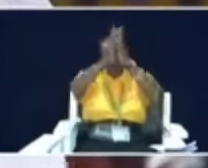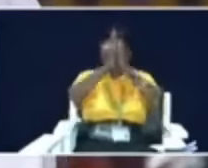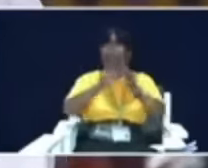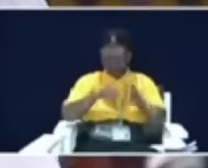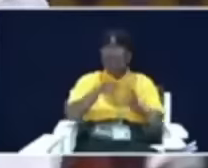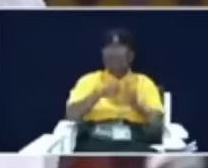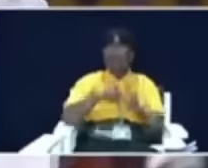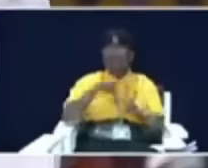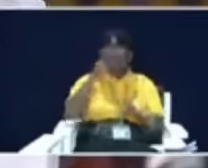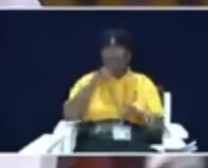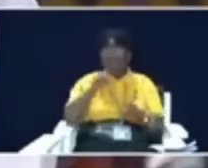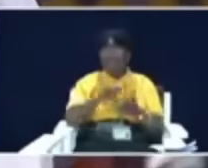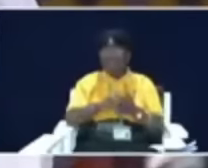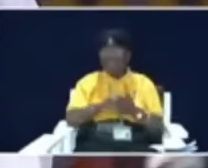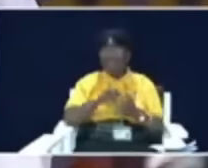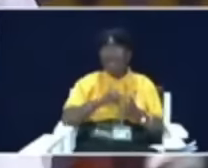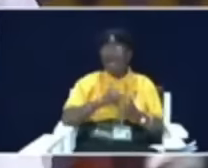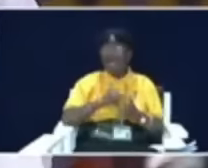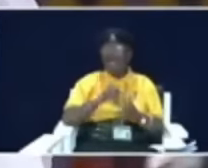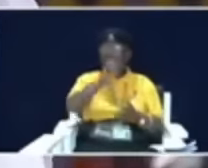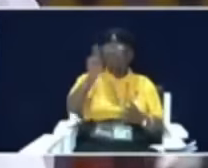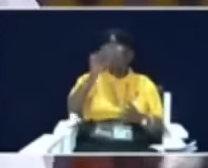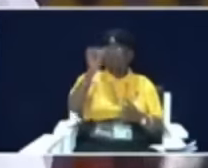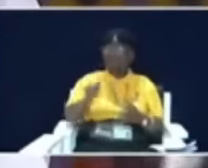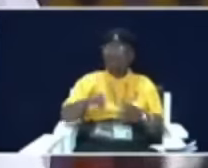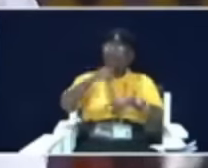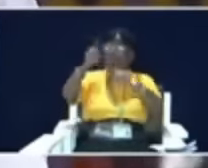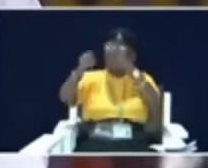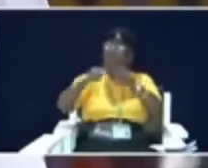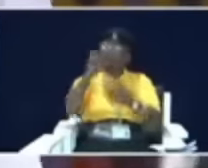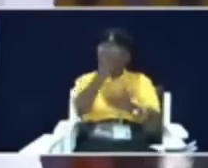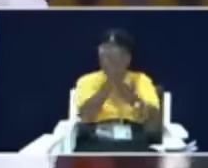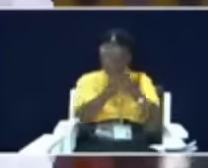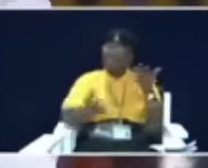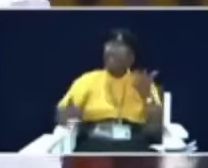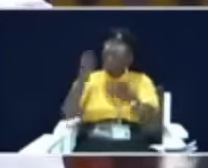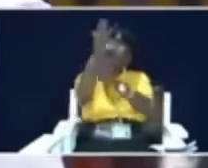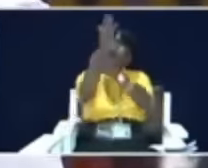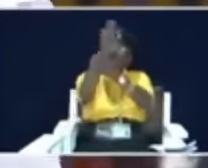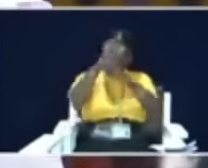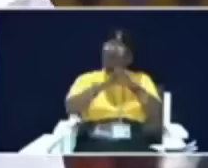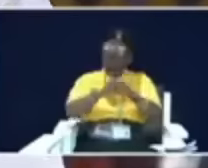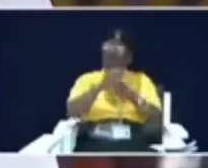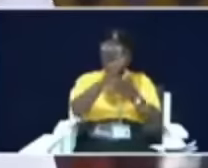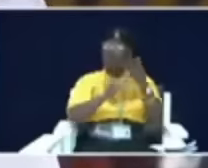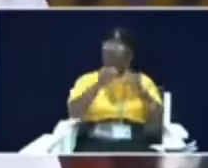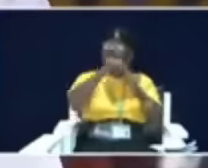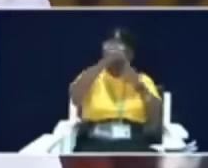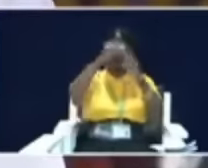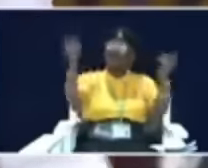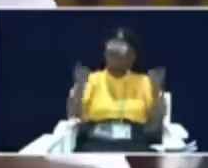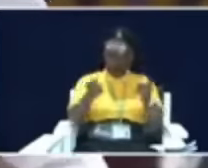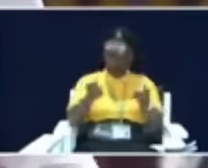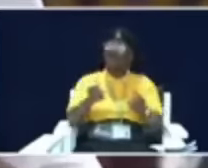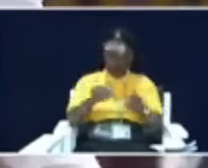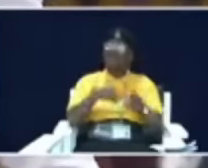When I say that, I usually go to lay hands on some very special cases. By the time I return,